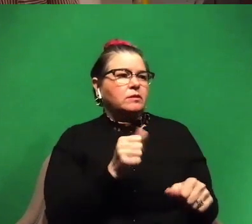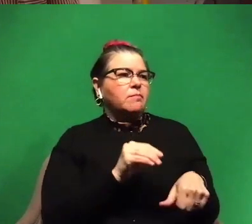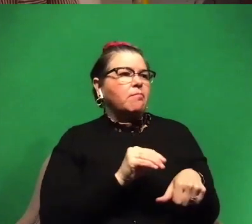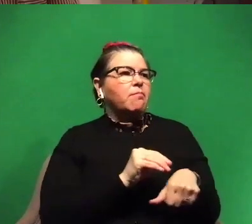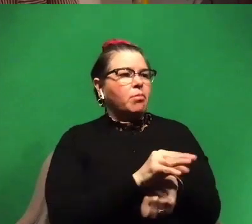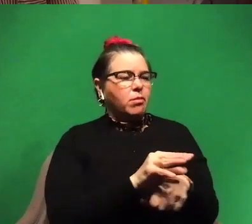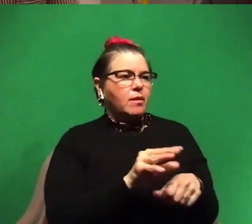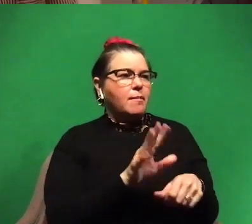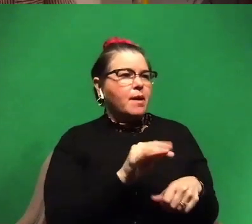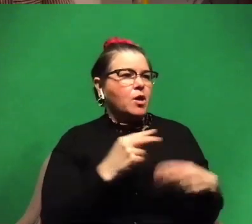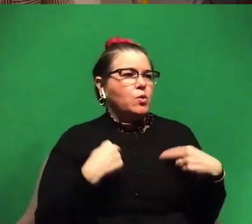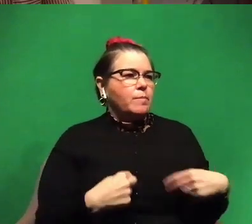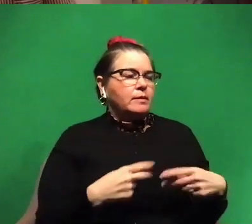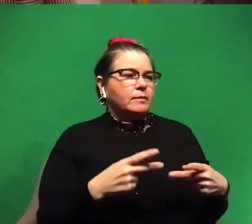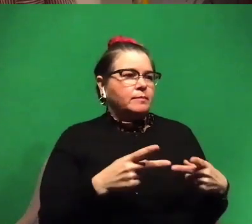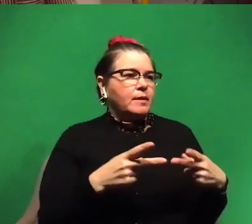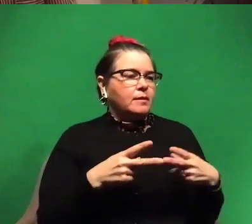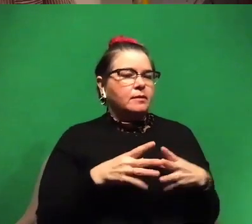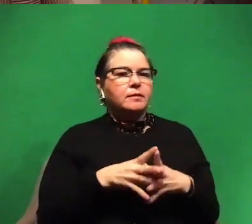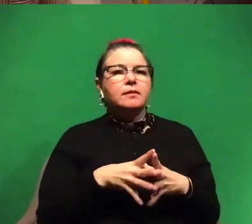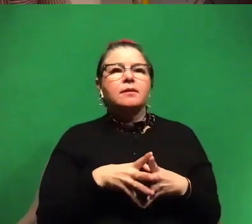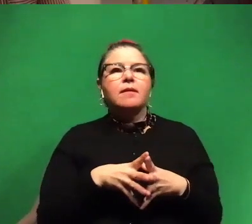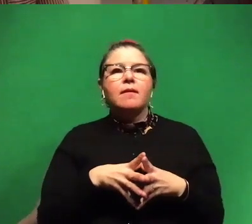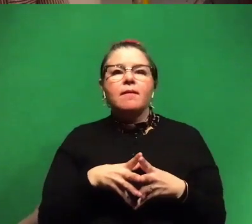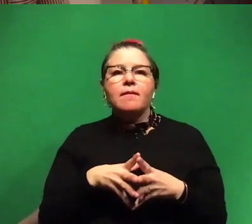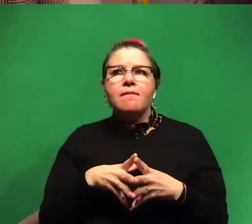been to. Ever been to?